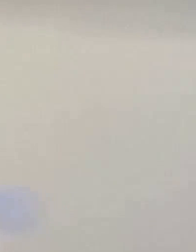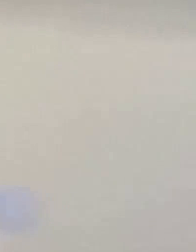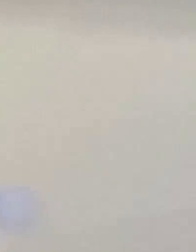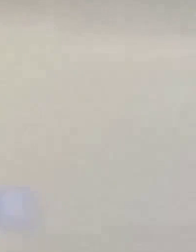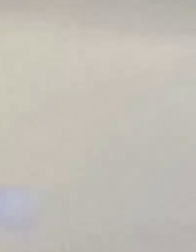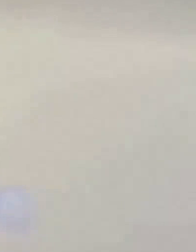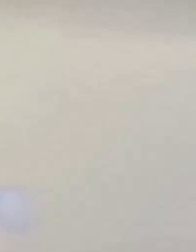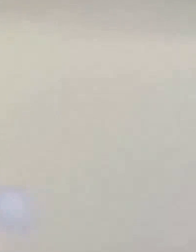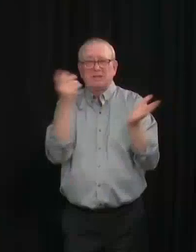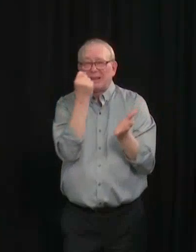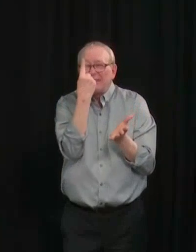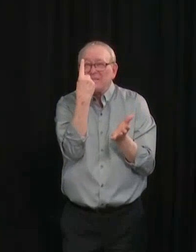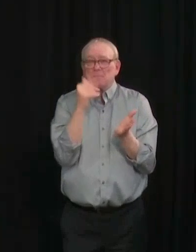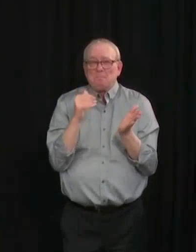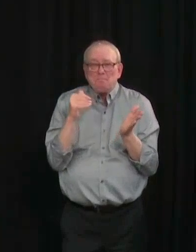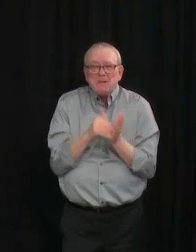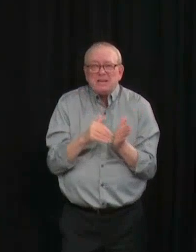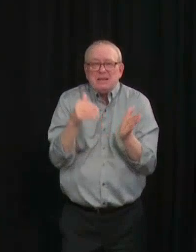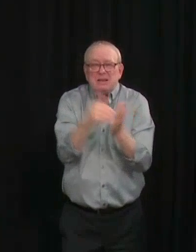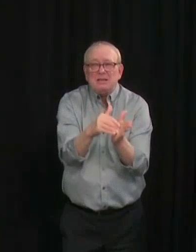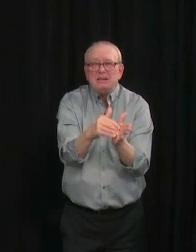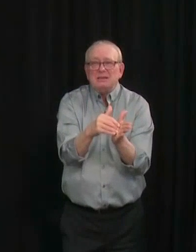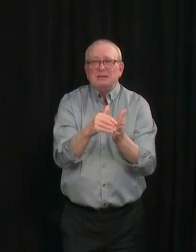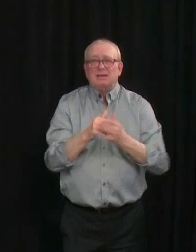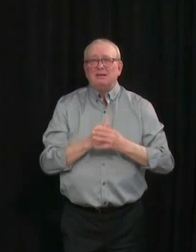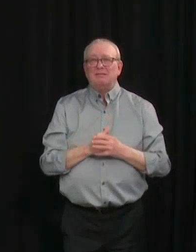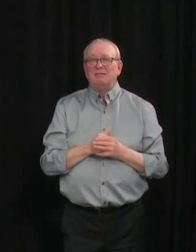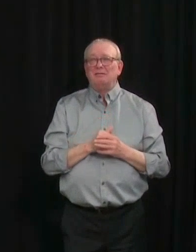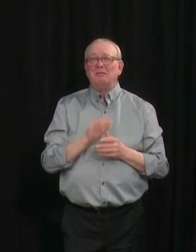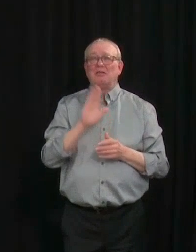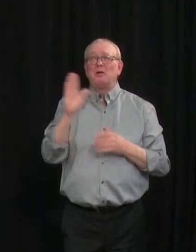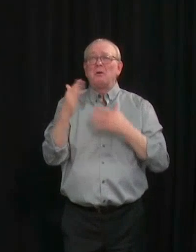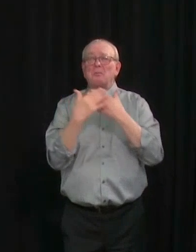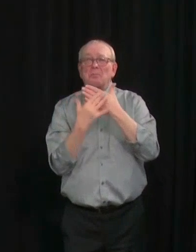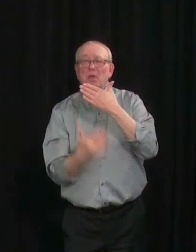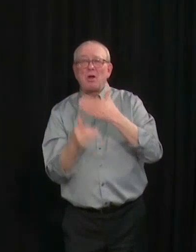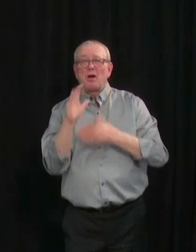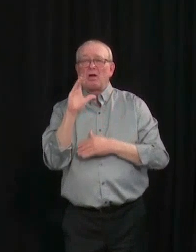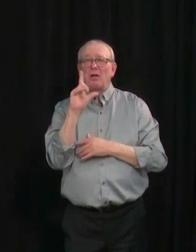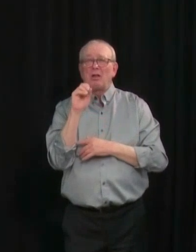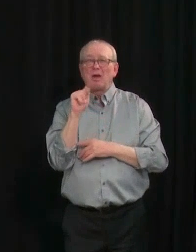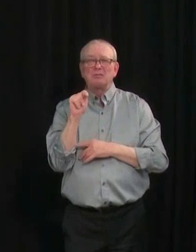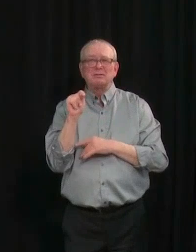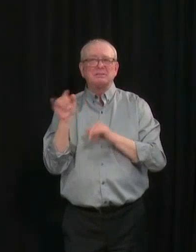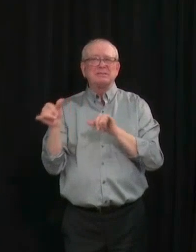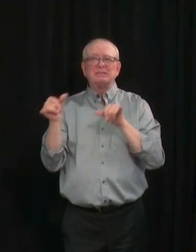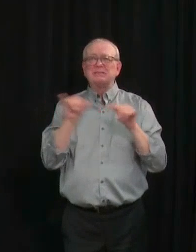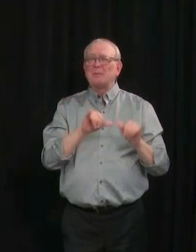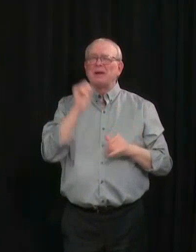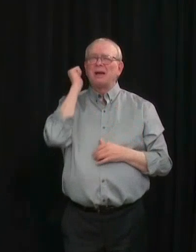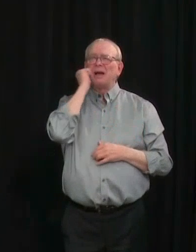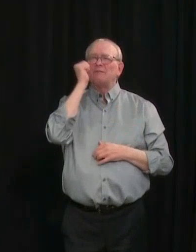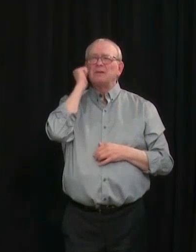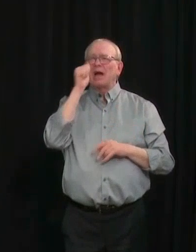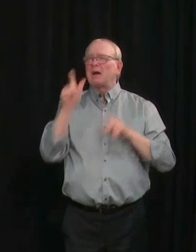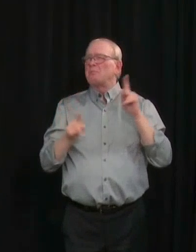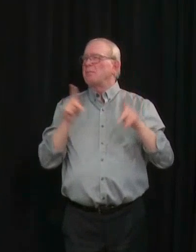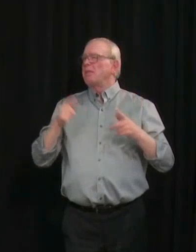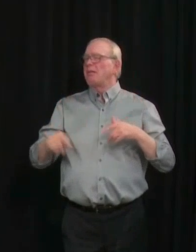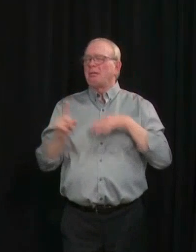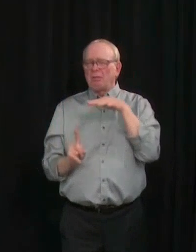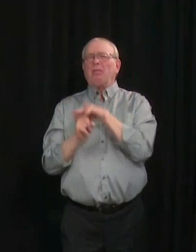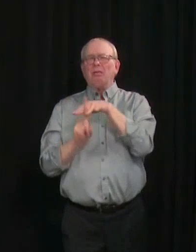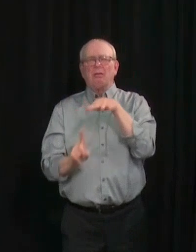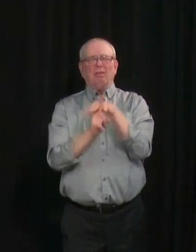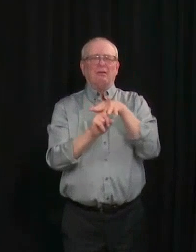safety of the vaccine. I want to assure everyone that the current doses of Covishield AstraZeneca vaccine offered in Alberta have not